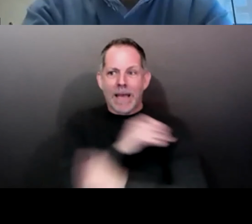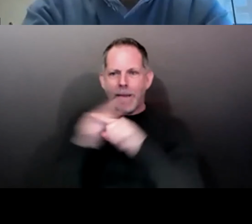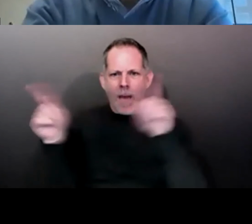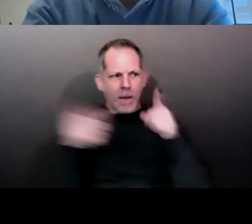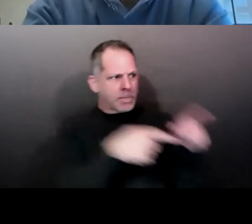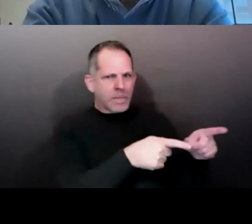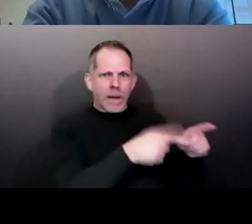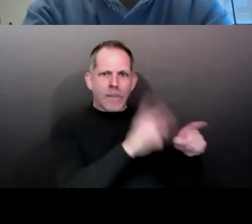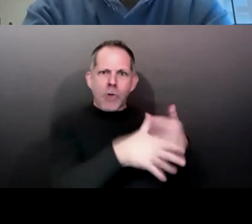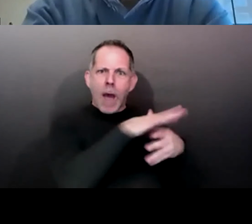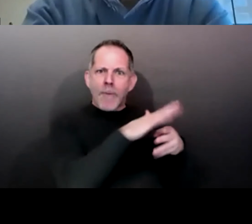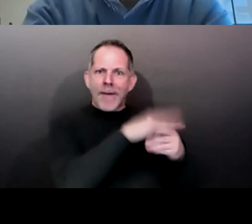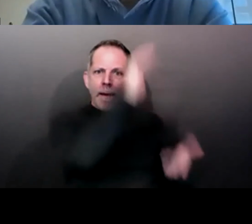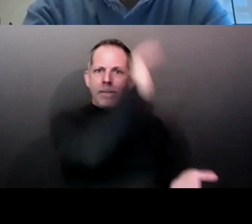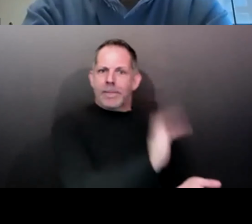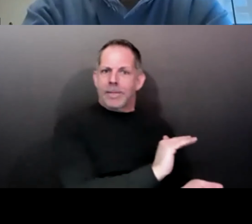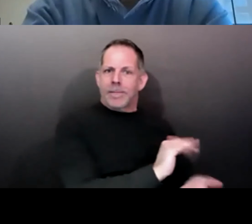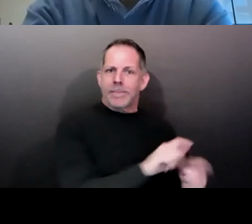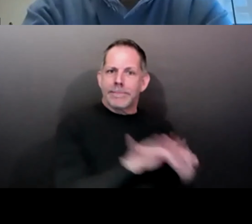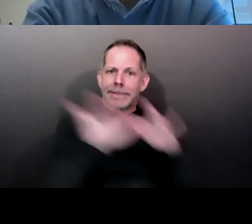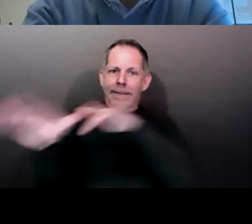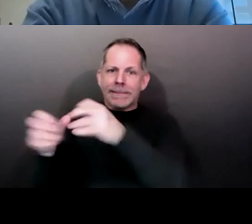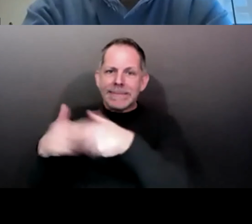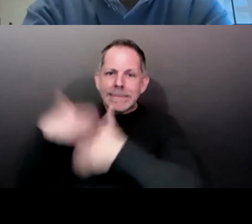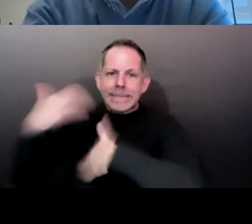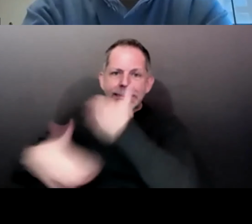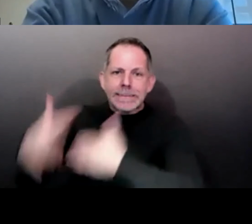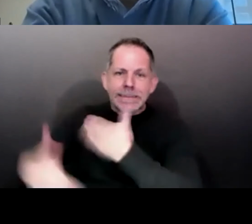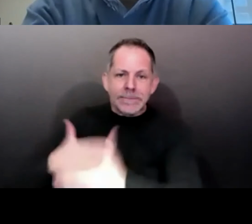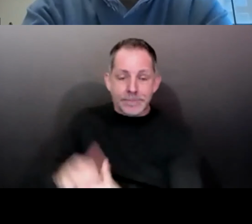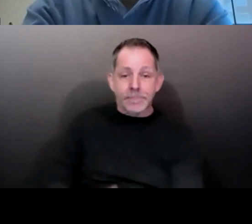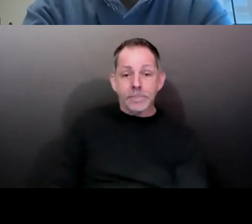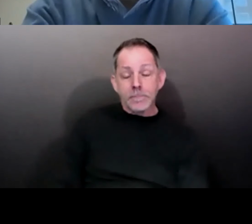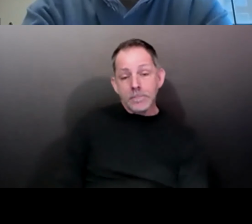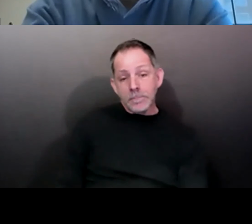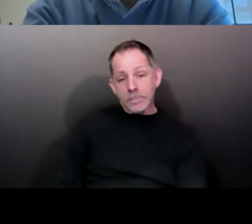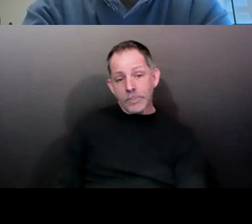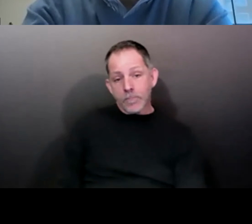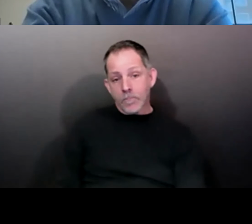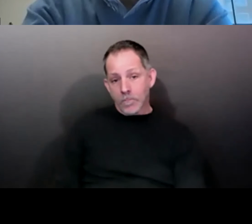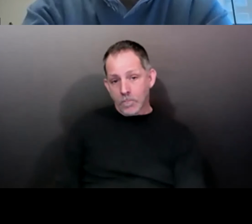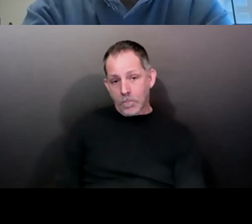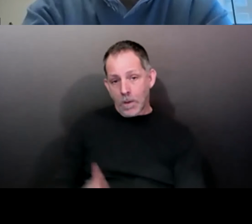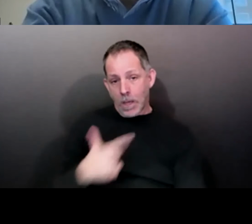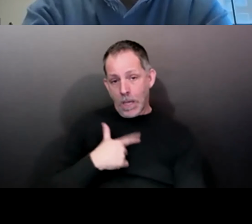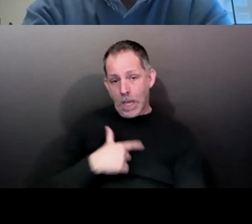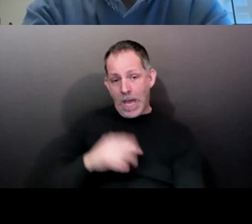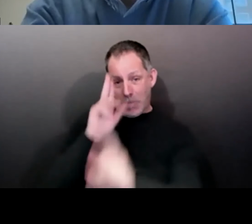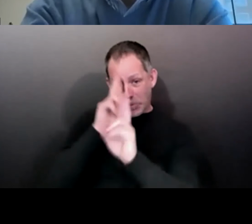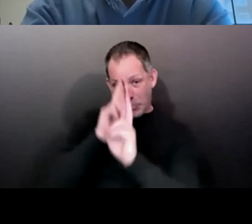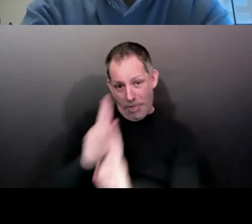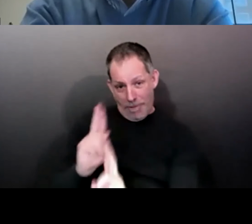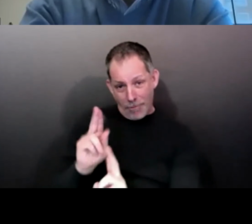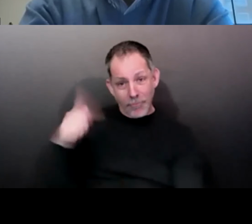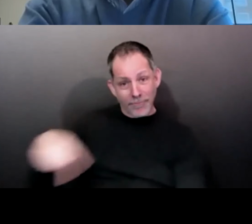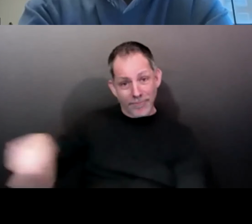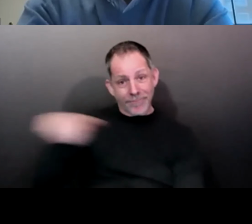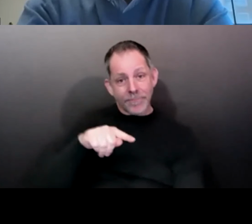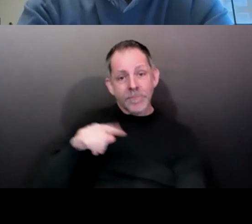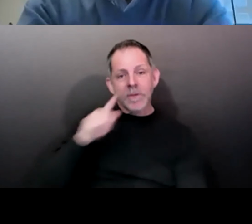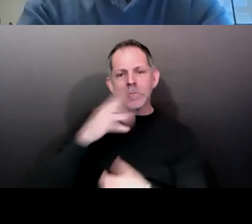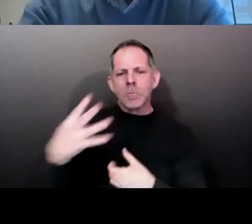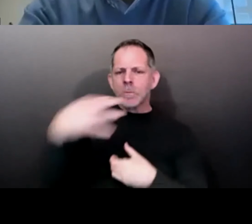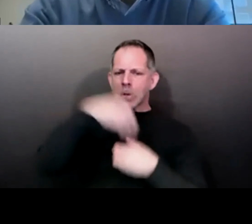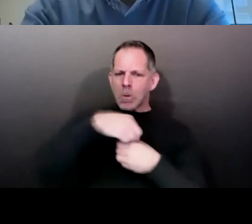well. But I really want to honor those questions. Thank you for having us. The Tulalip Tribes has been a partner. We want to